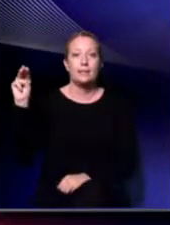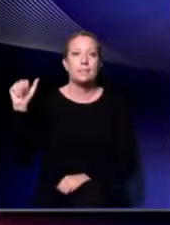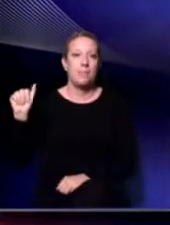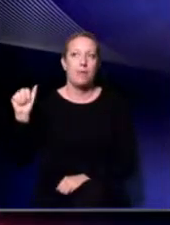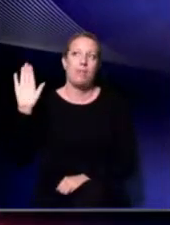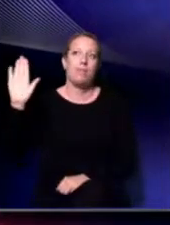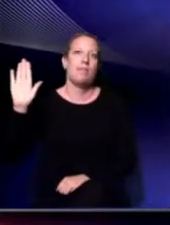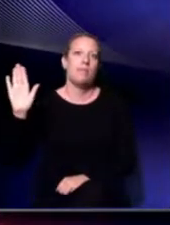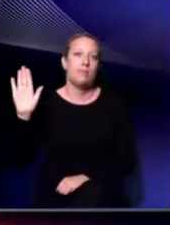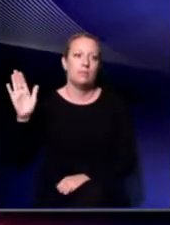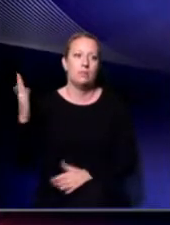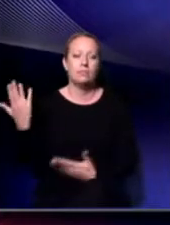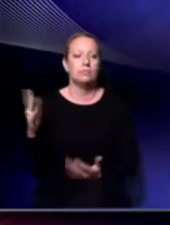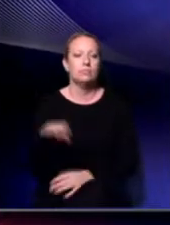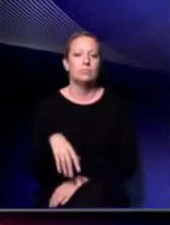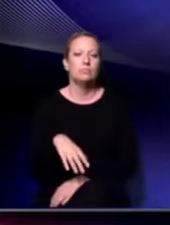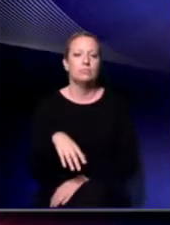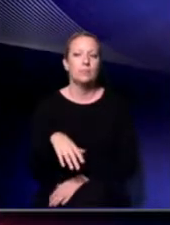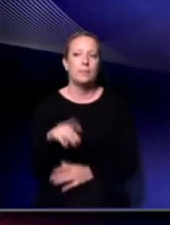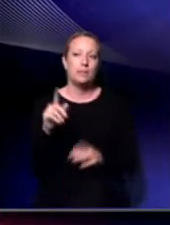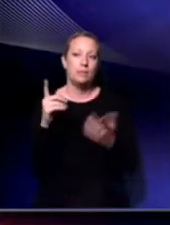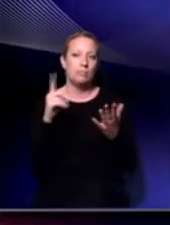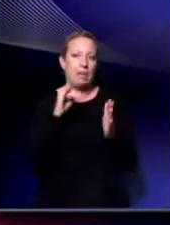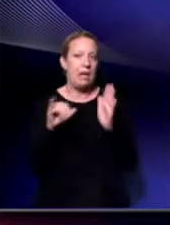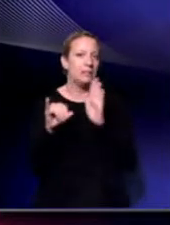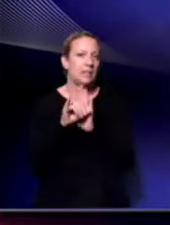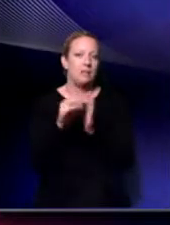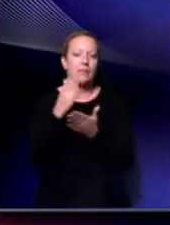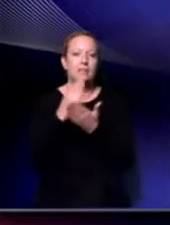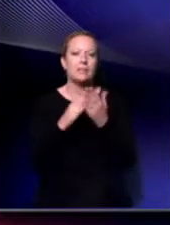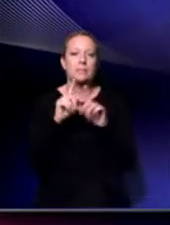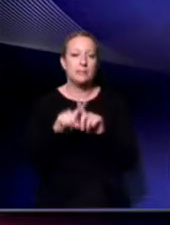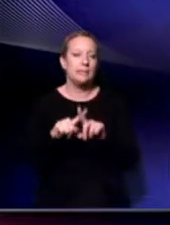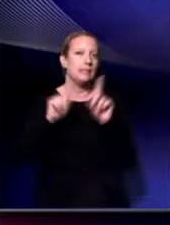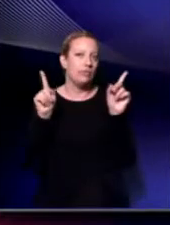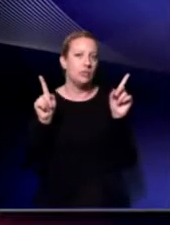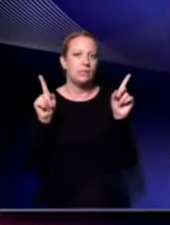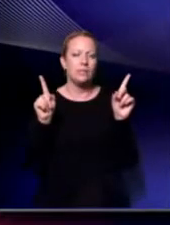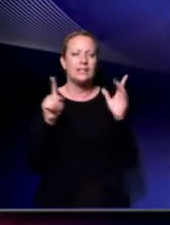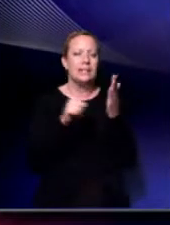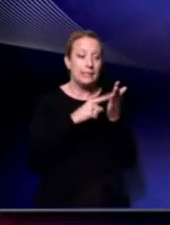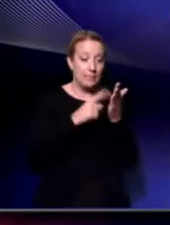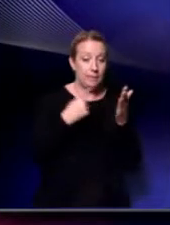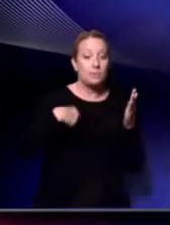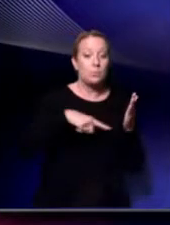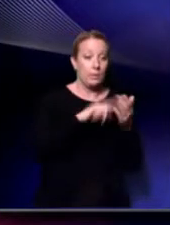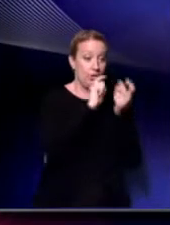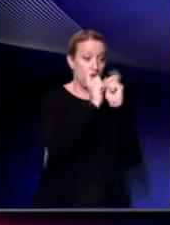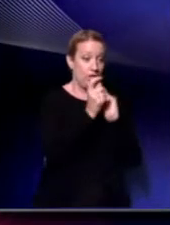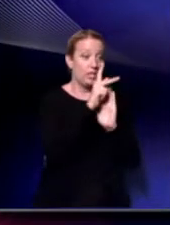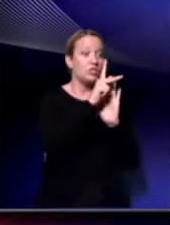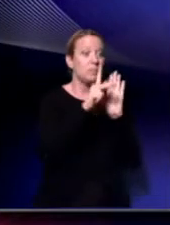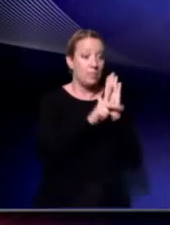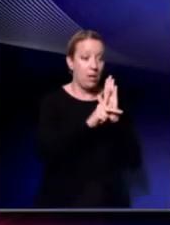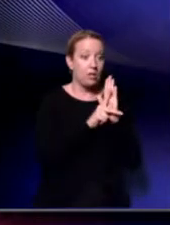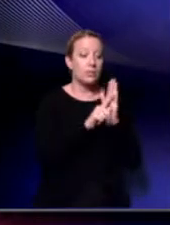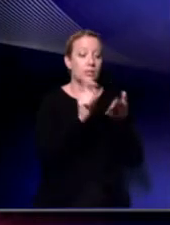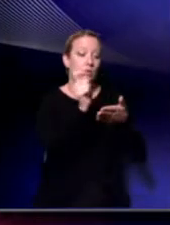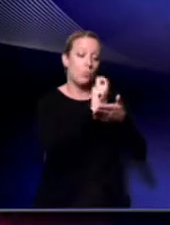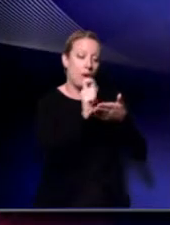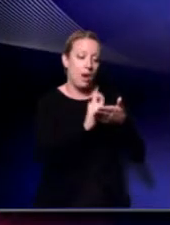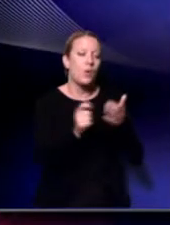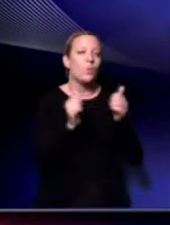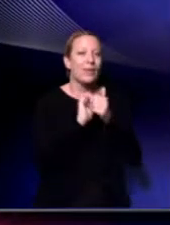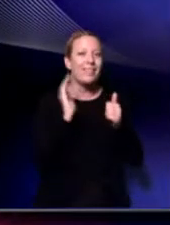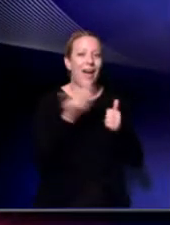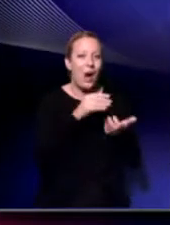any differences that there may be. I know that many times we change our policies to write them with our student population in